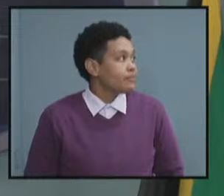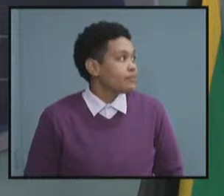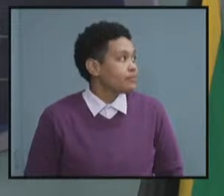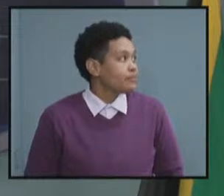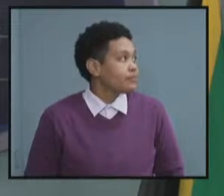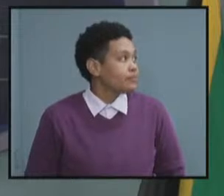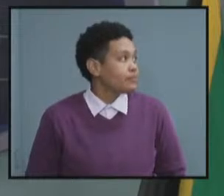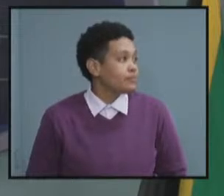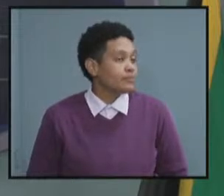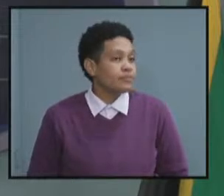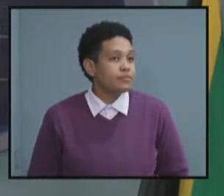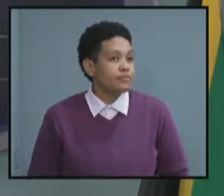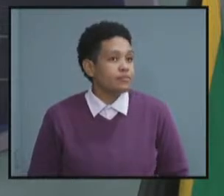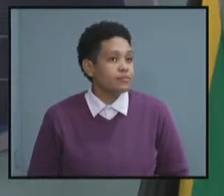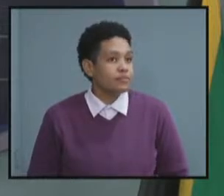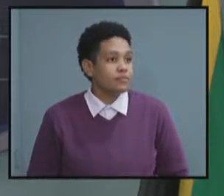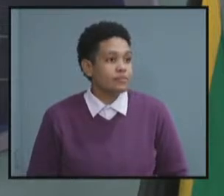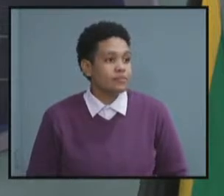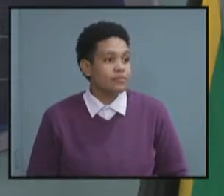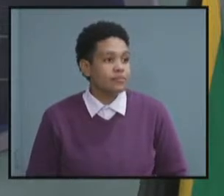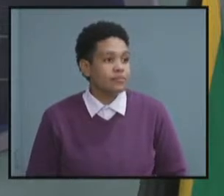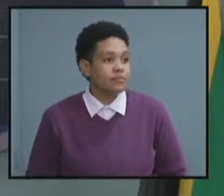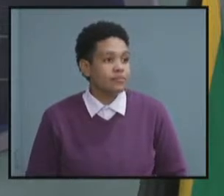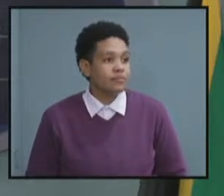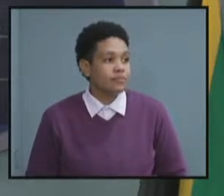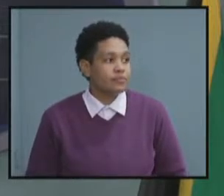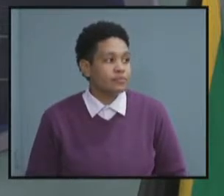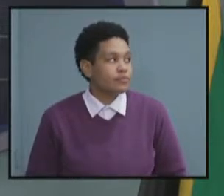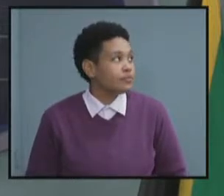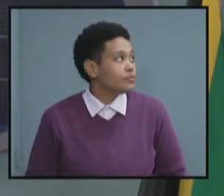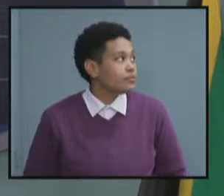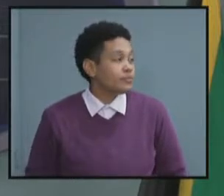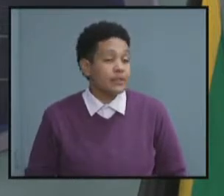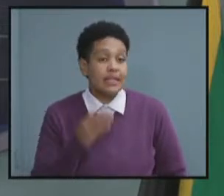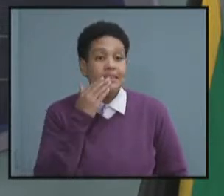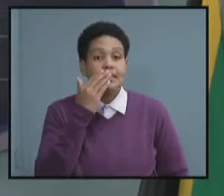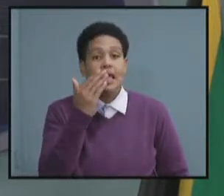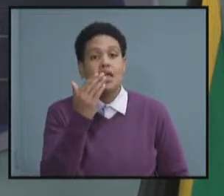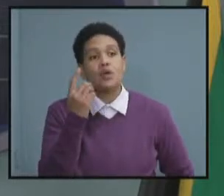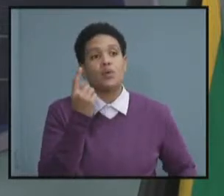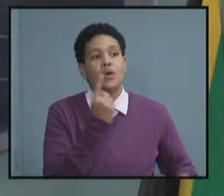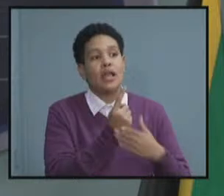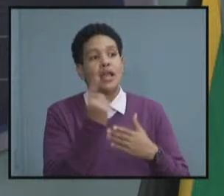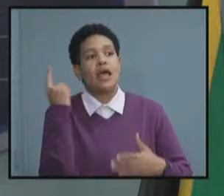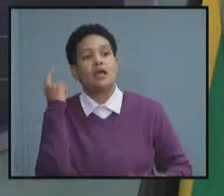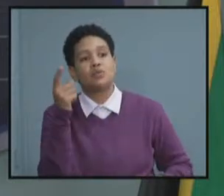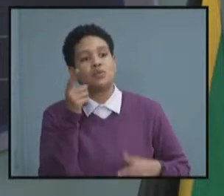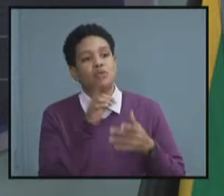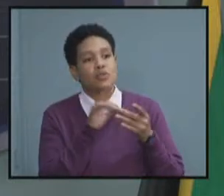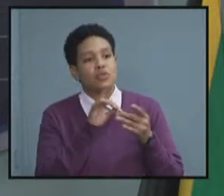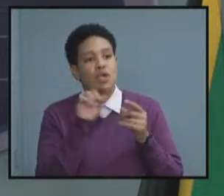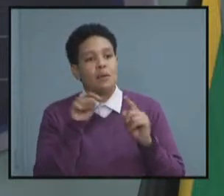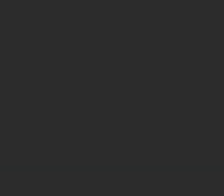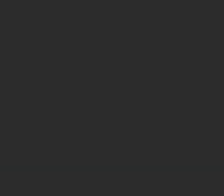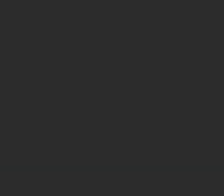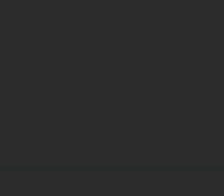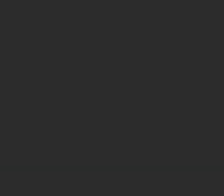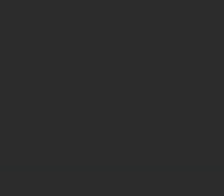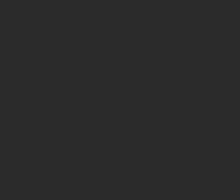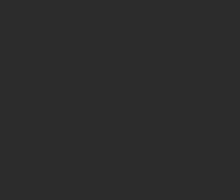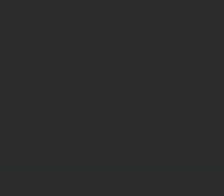Thank you so much. Last week, Mr. Prime Minister, you spoke about the use of geofencing and